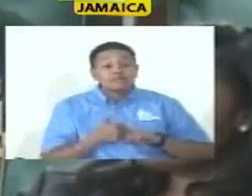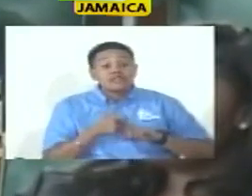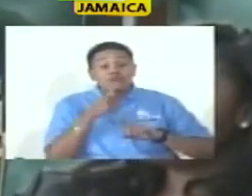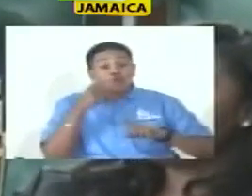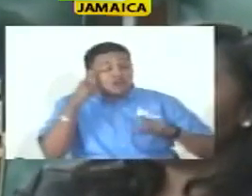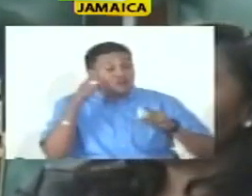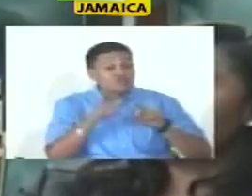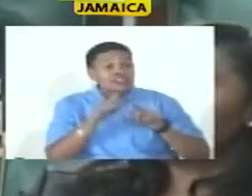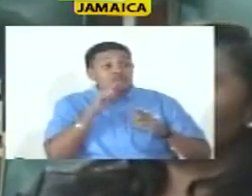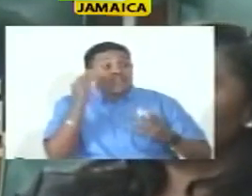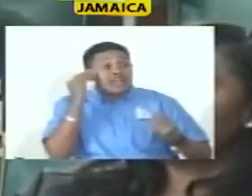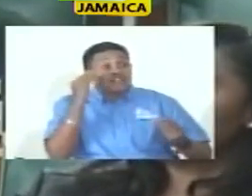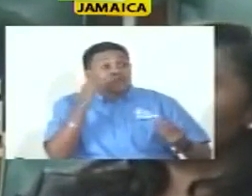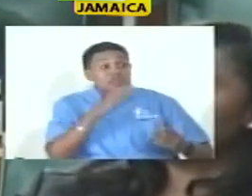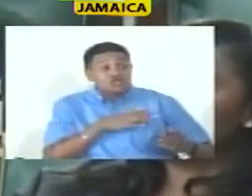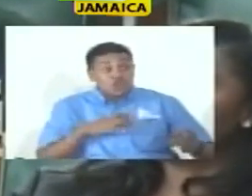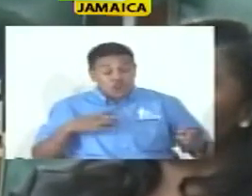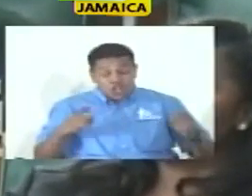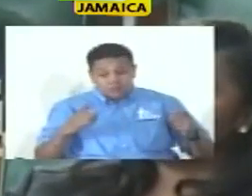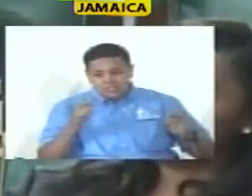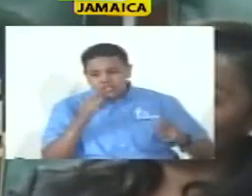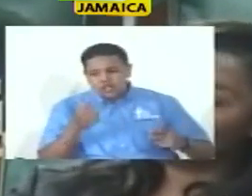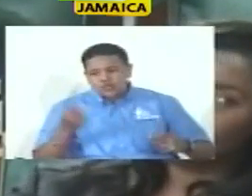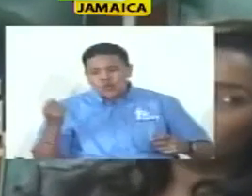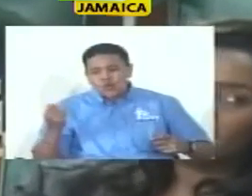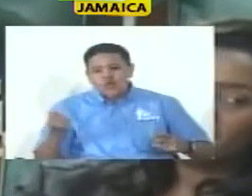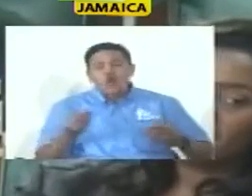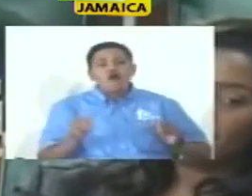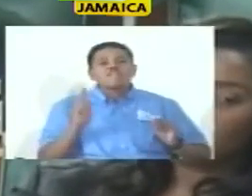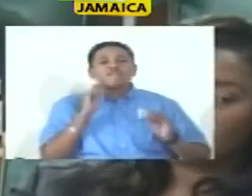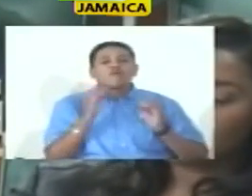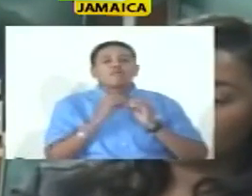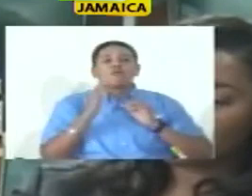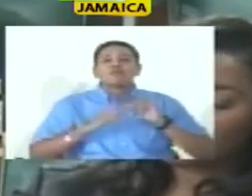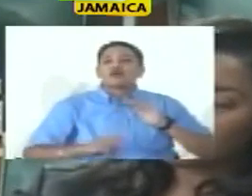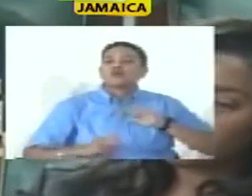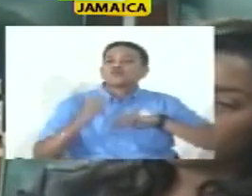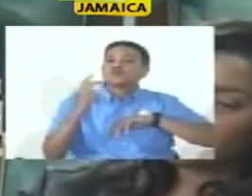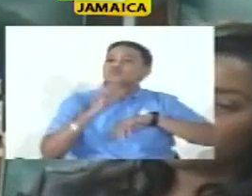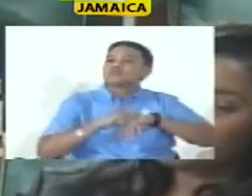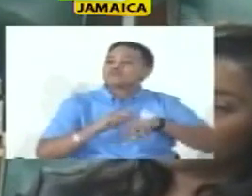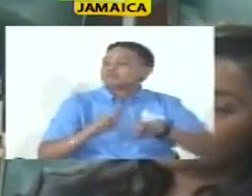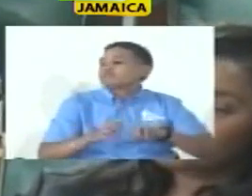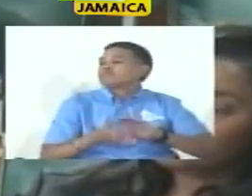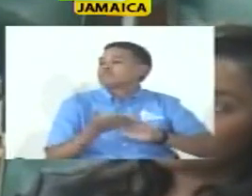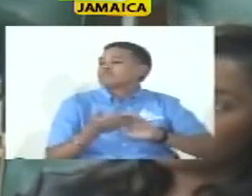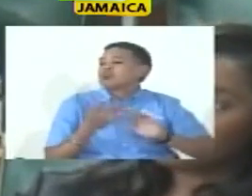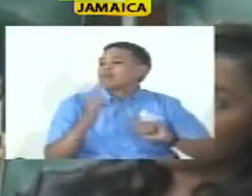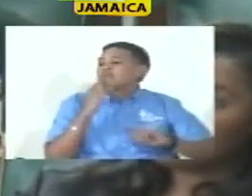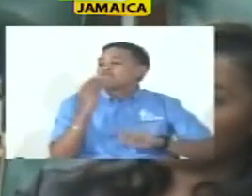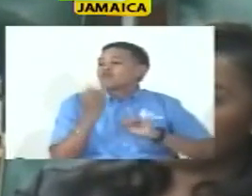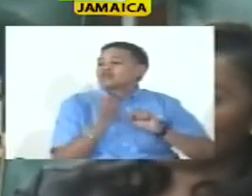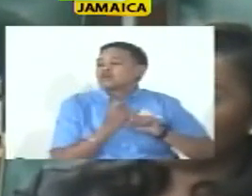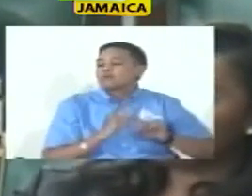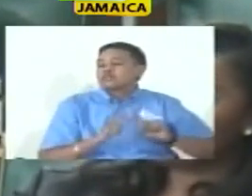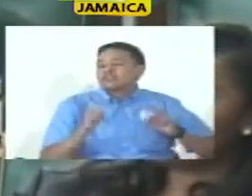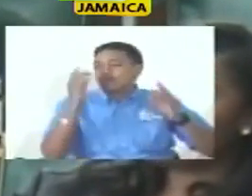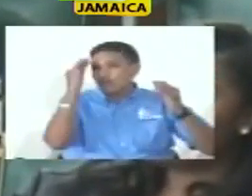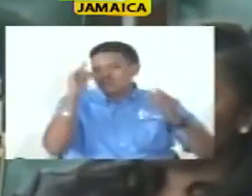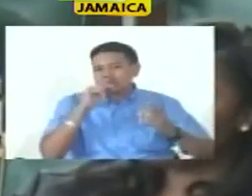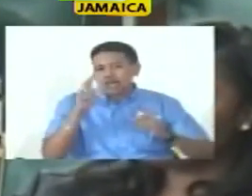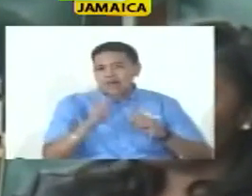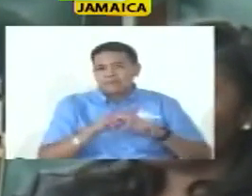the information commissioner was not to hold office for more than two terms, so 14 years, but that different considerations would apply for an